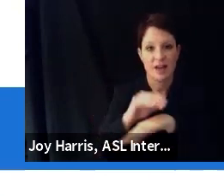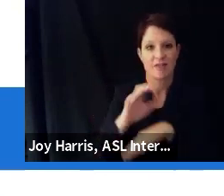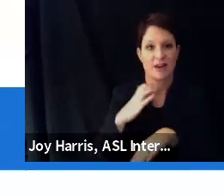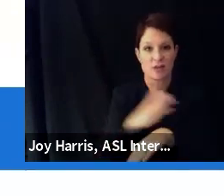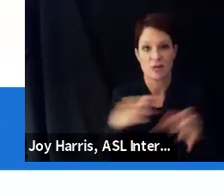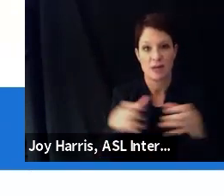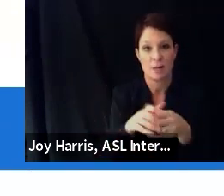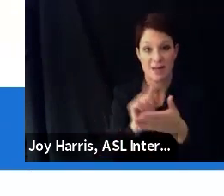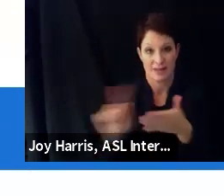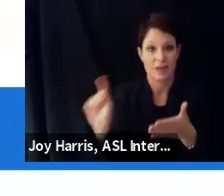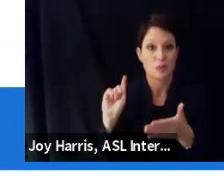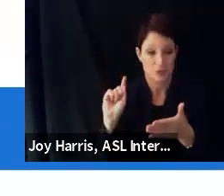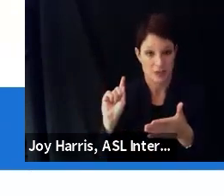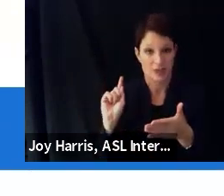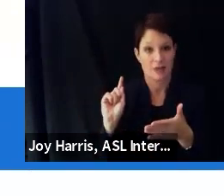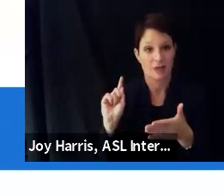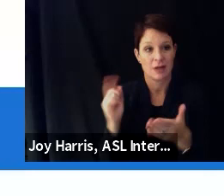last week and